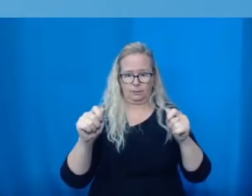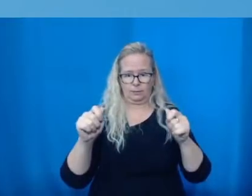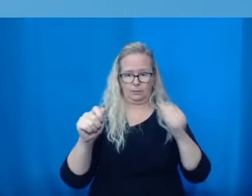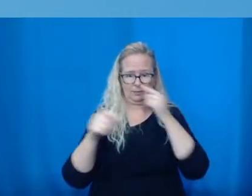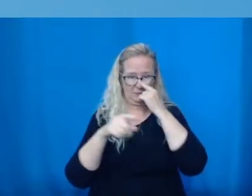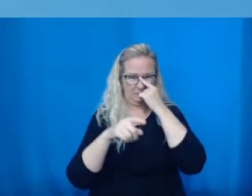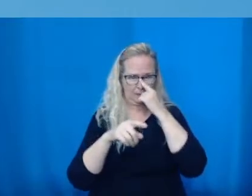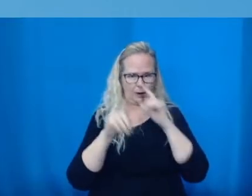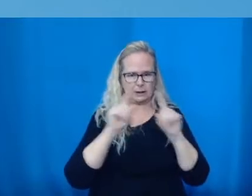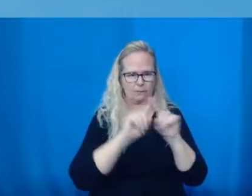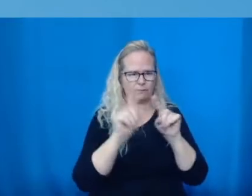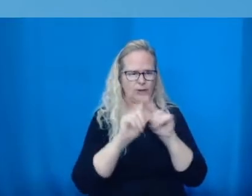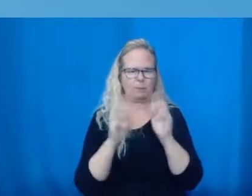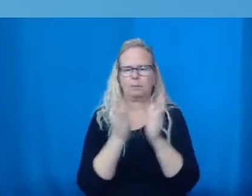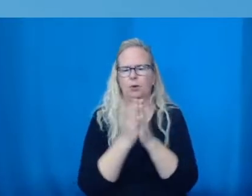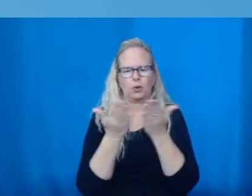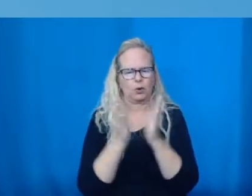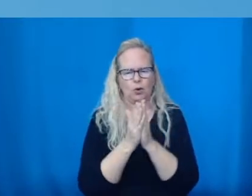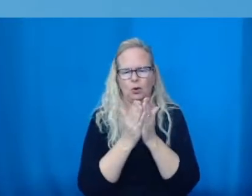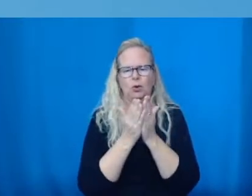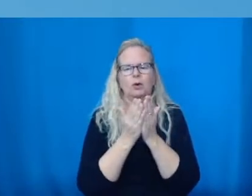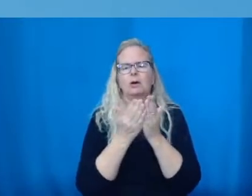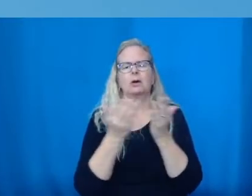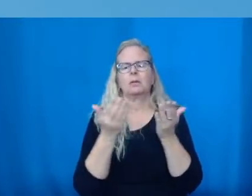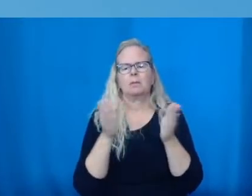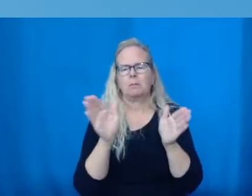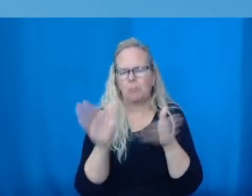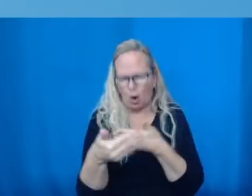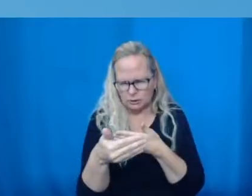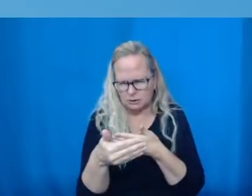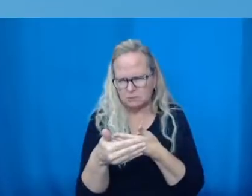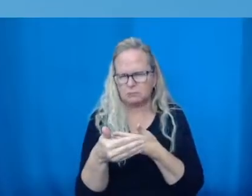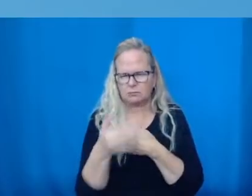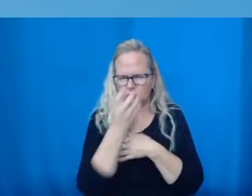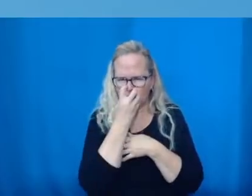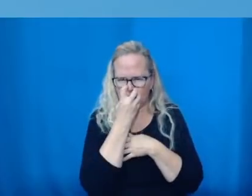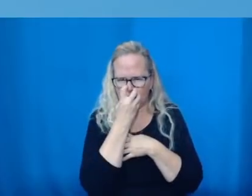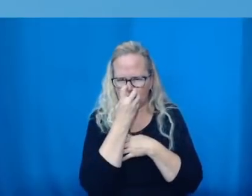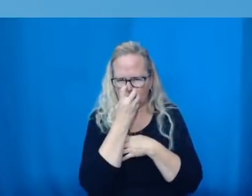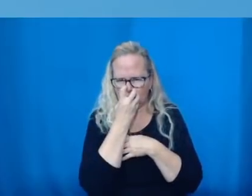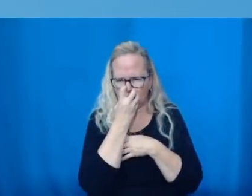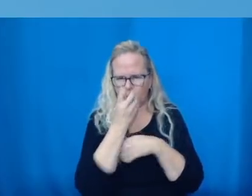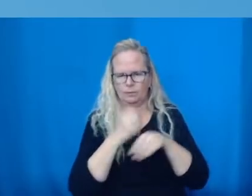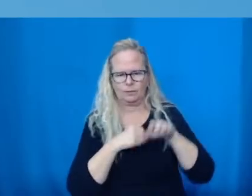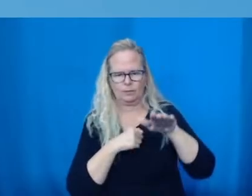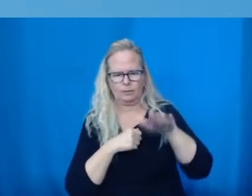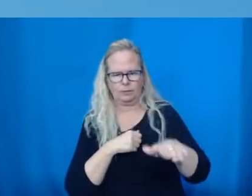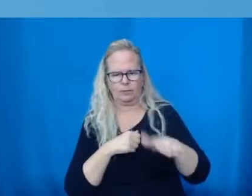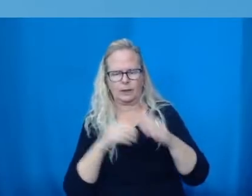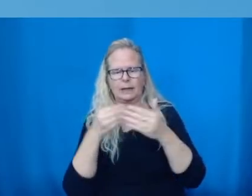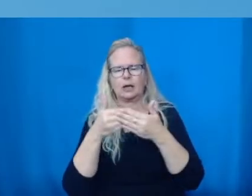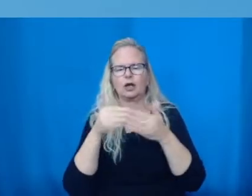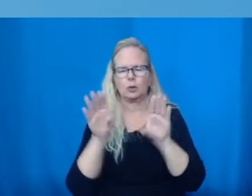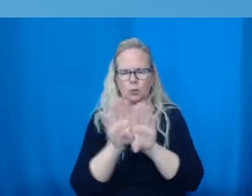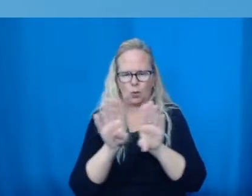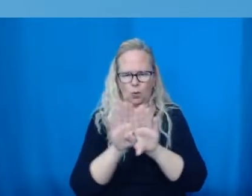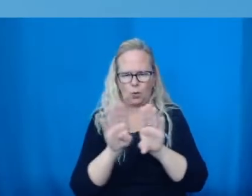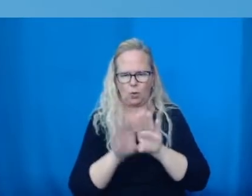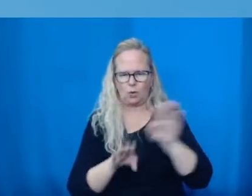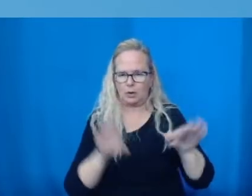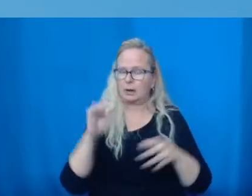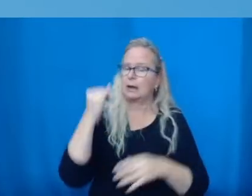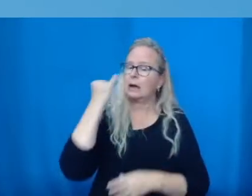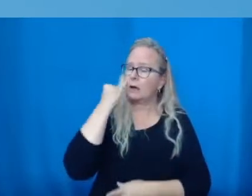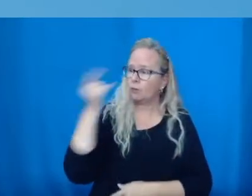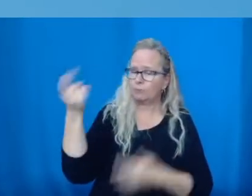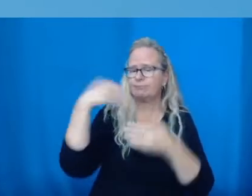I basically tell my family that if you're going in a crowded setting or indoors and you can't avoid it, then